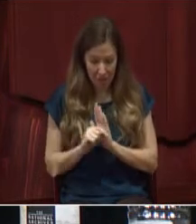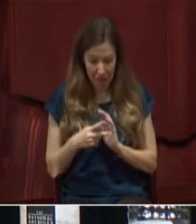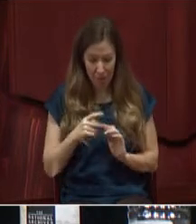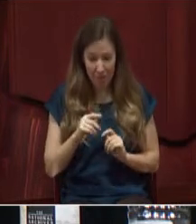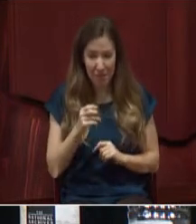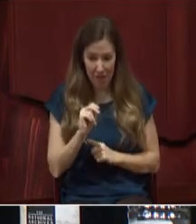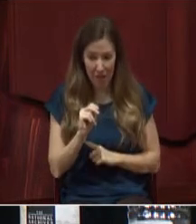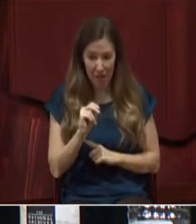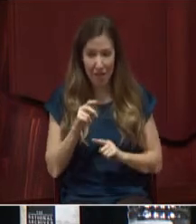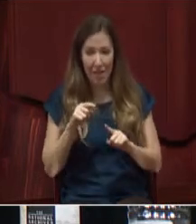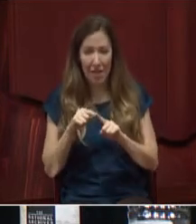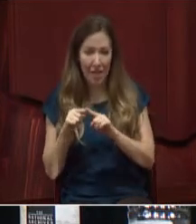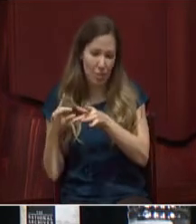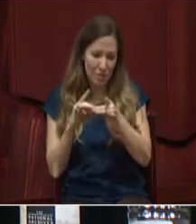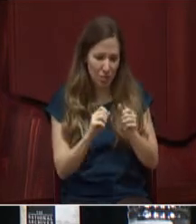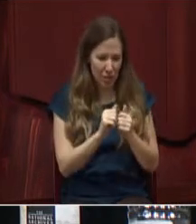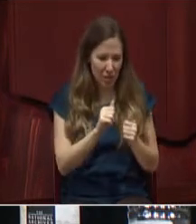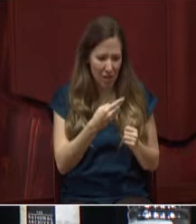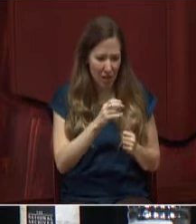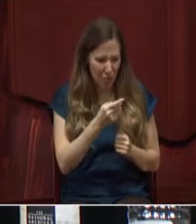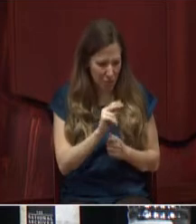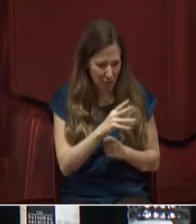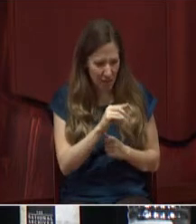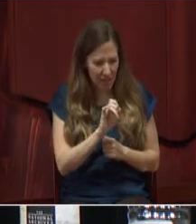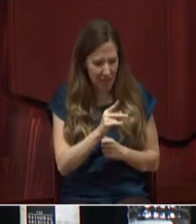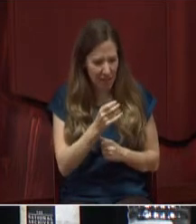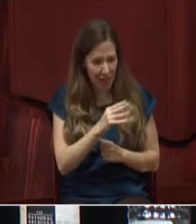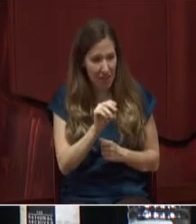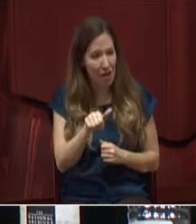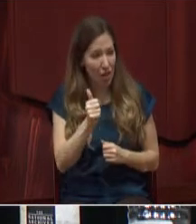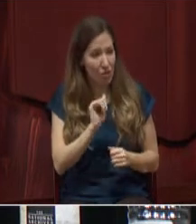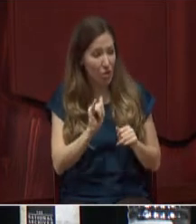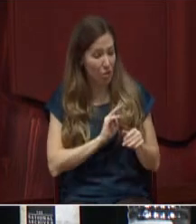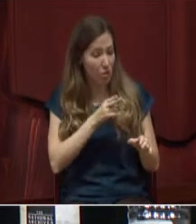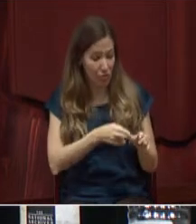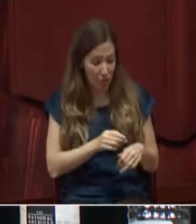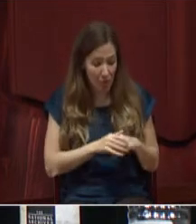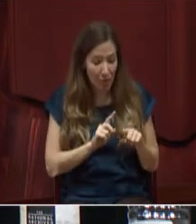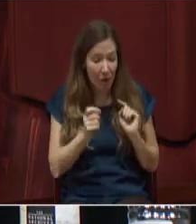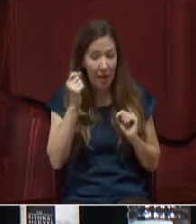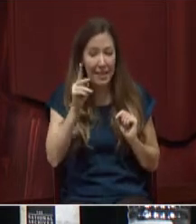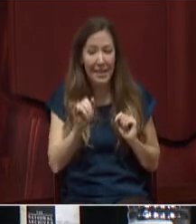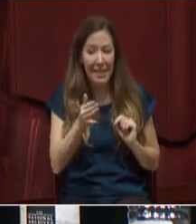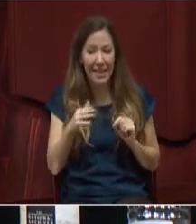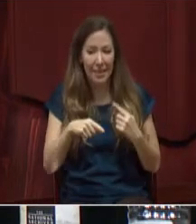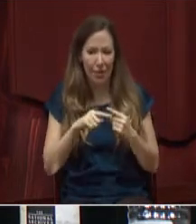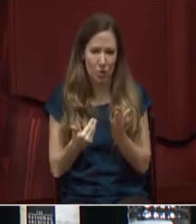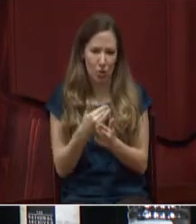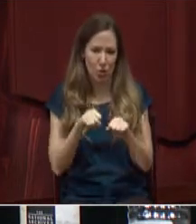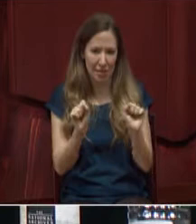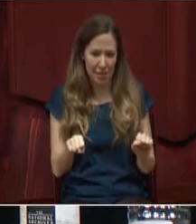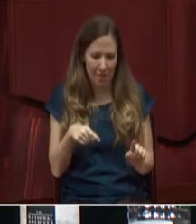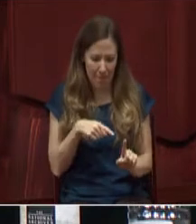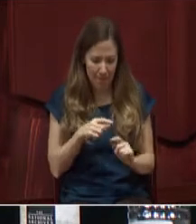taken over to the NSC, Mort Halperin. And Dick Allen and others also contributed. The key thing about this new system that we're